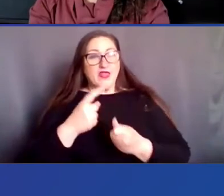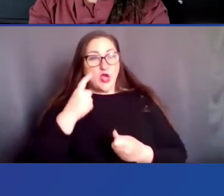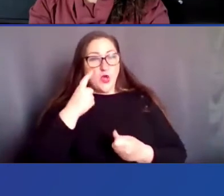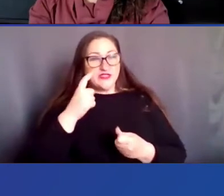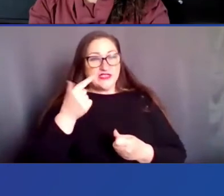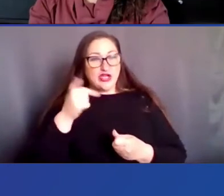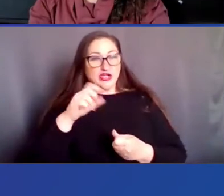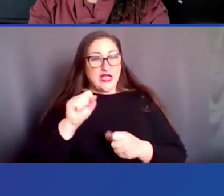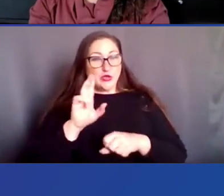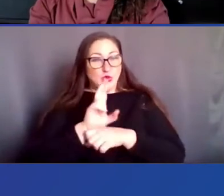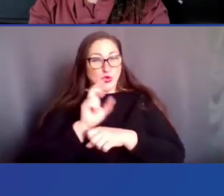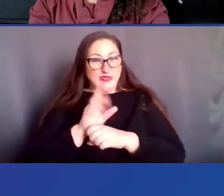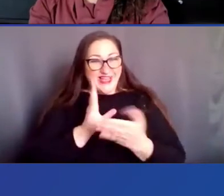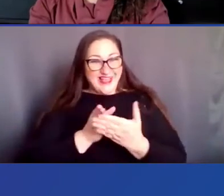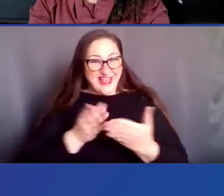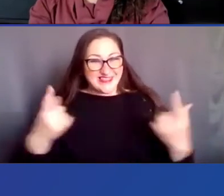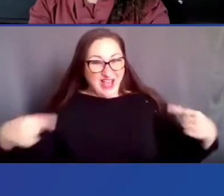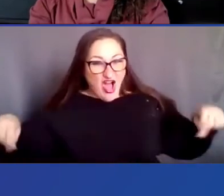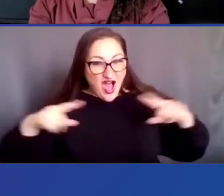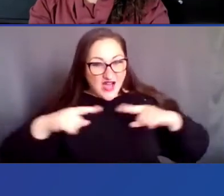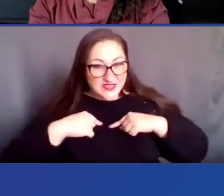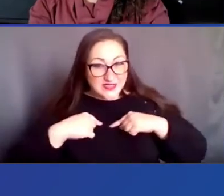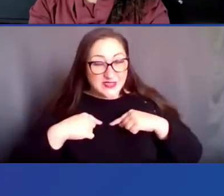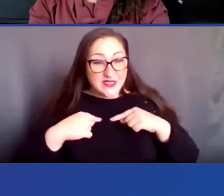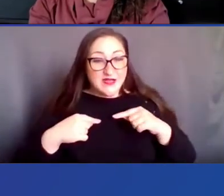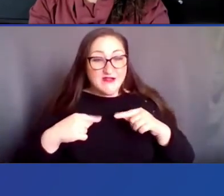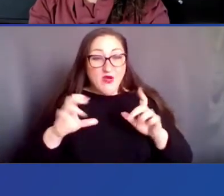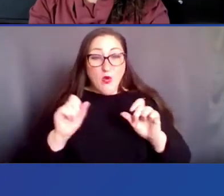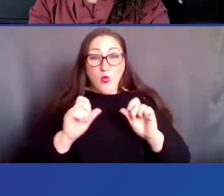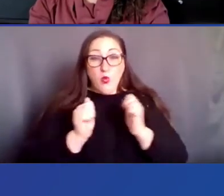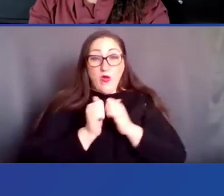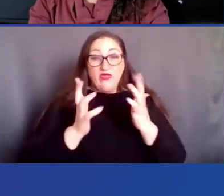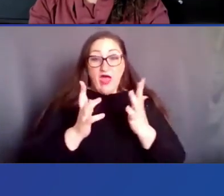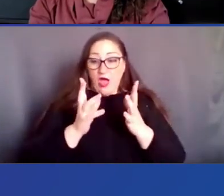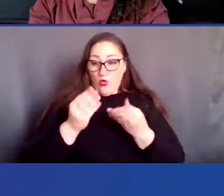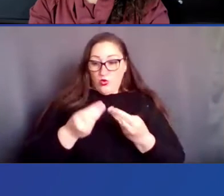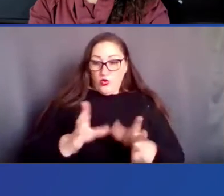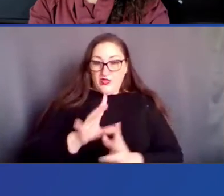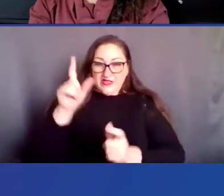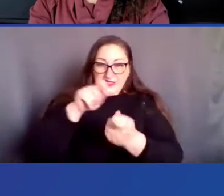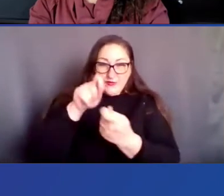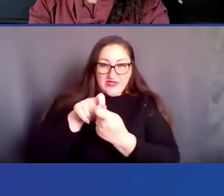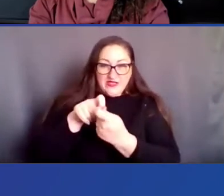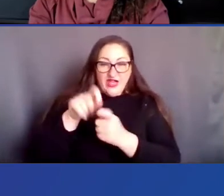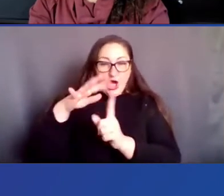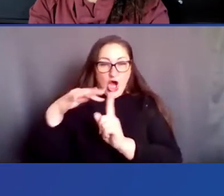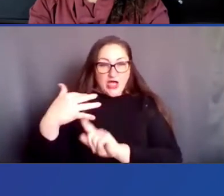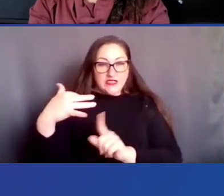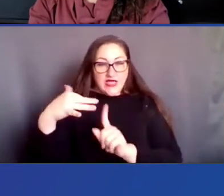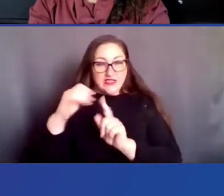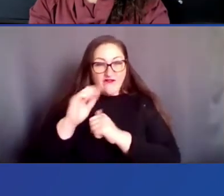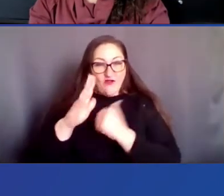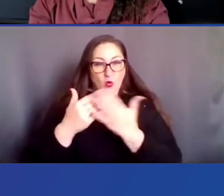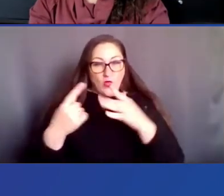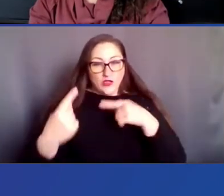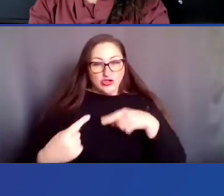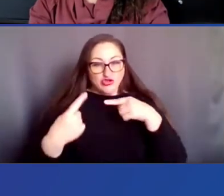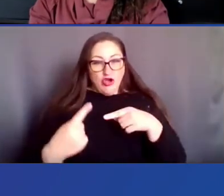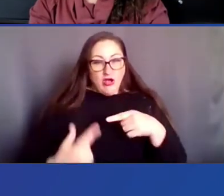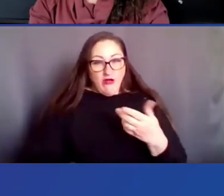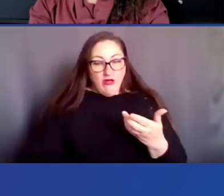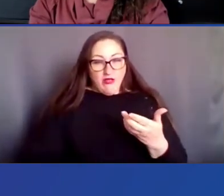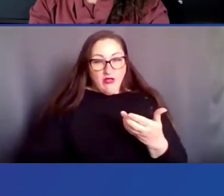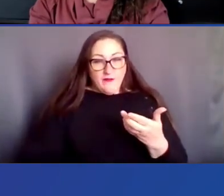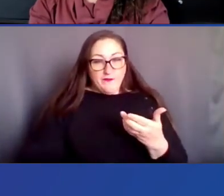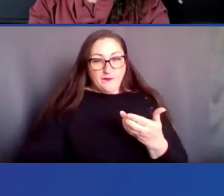of us, without losing the specificity or the specific context of each struggle. What does it look